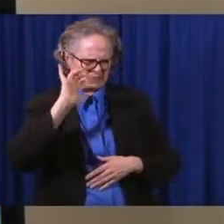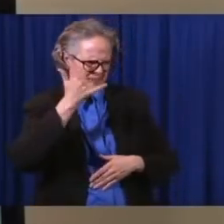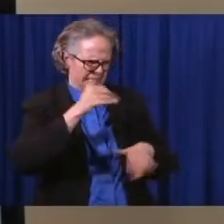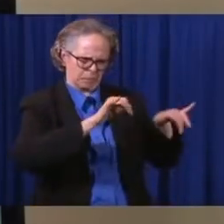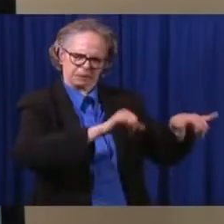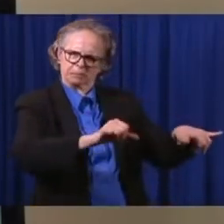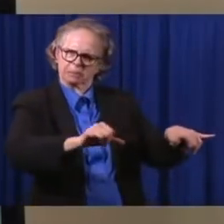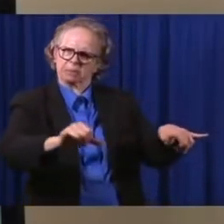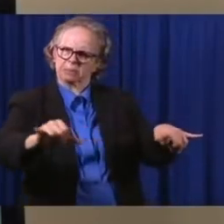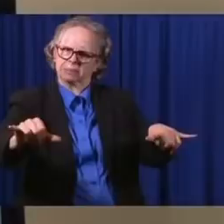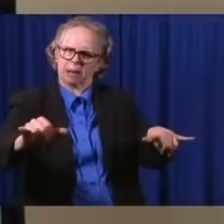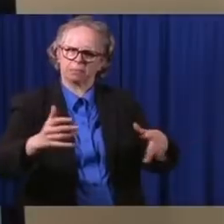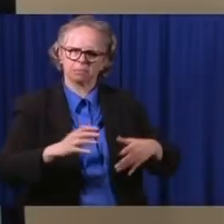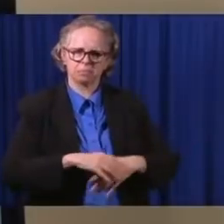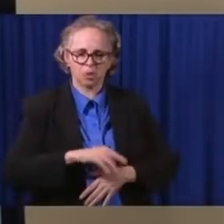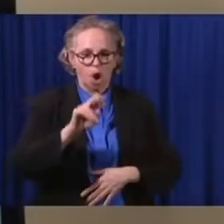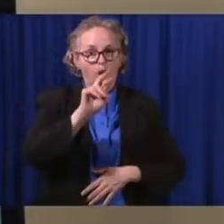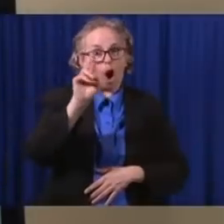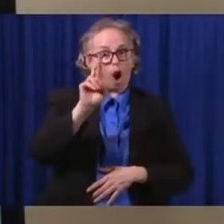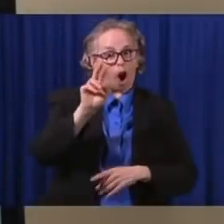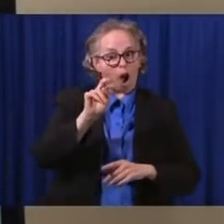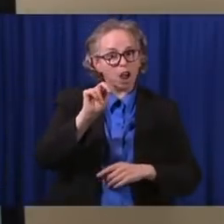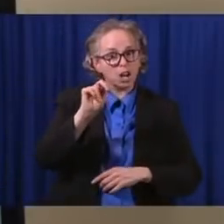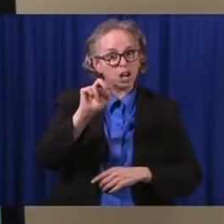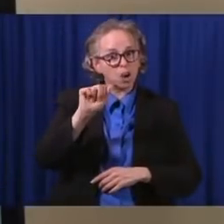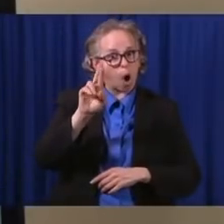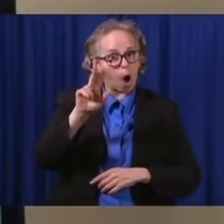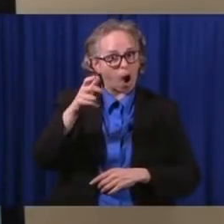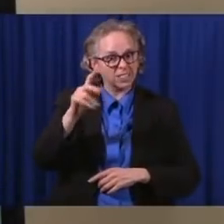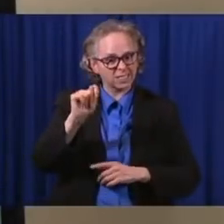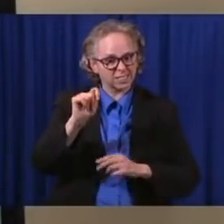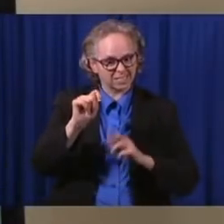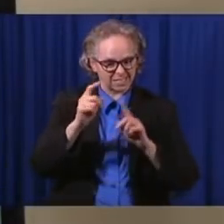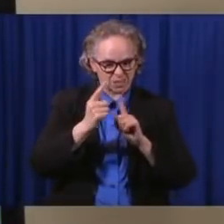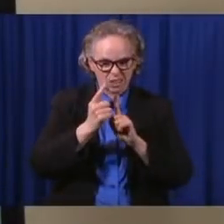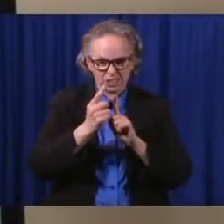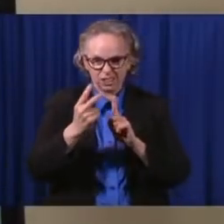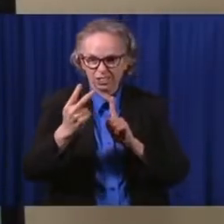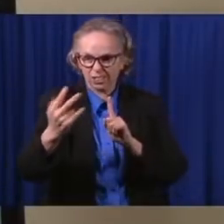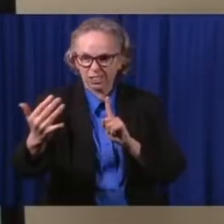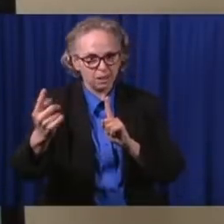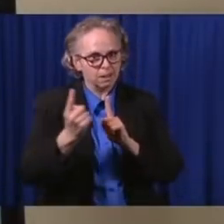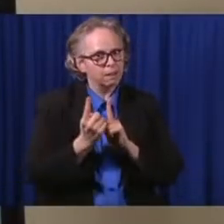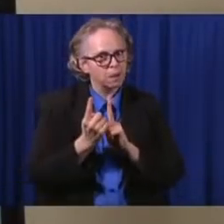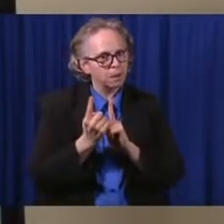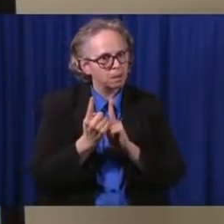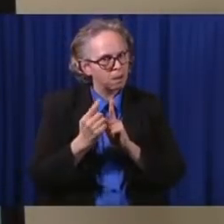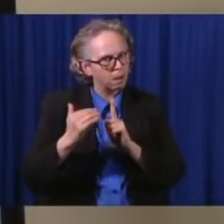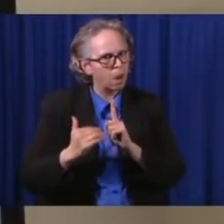is looking good at this point. We're staying steady, and in many ways, that is in large part due to you.